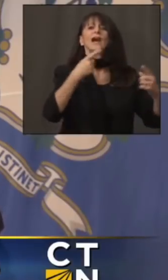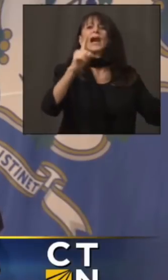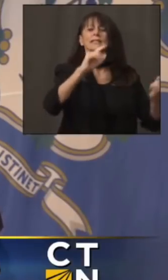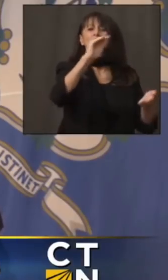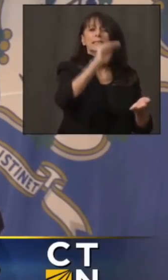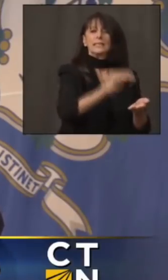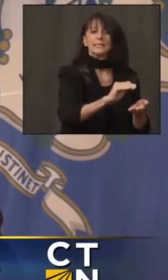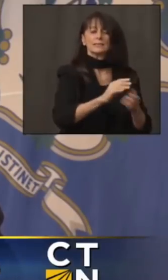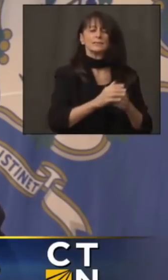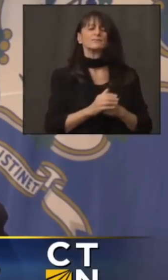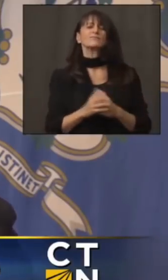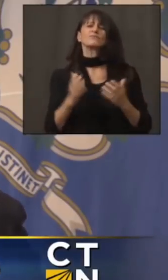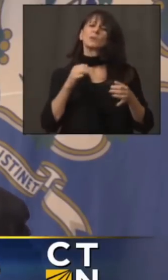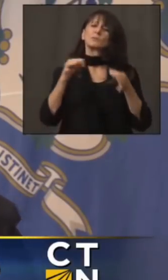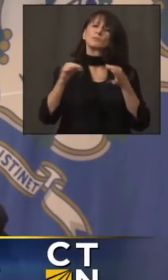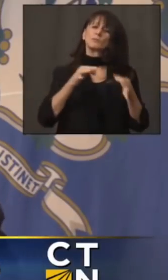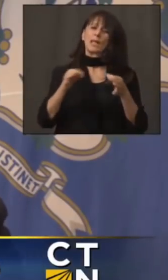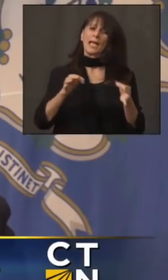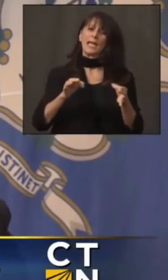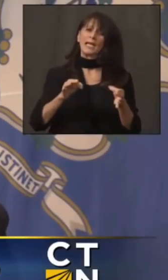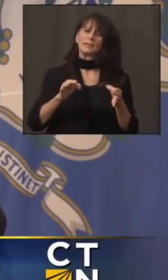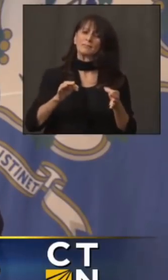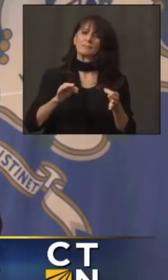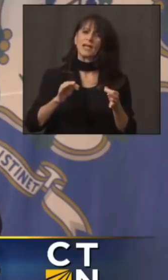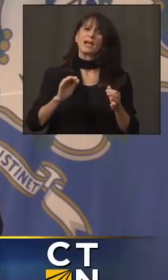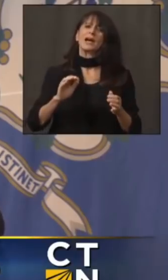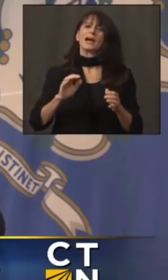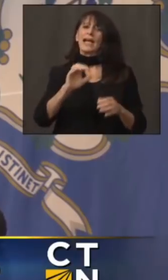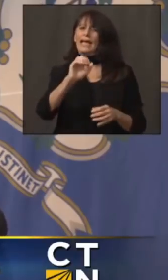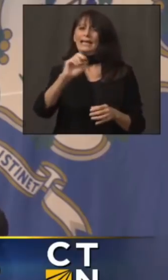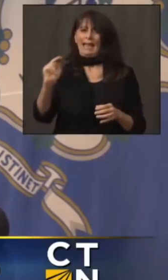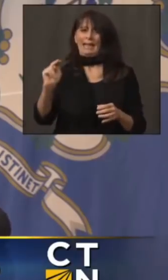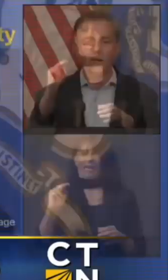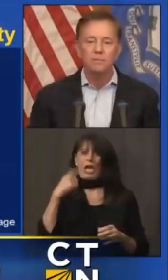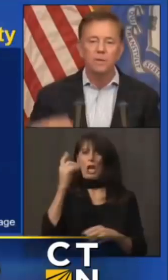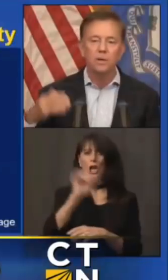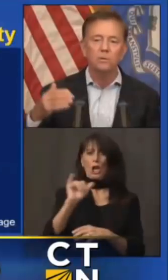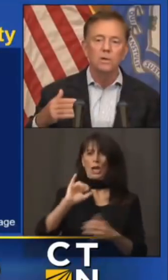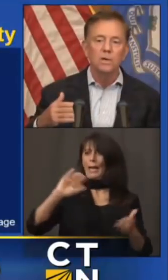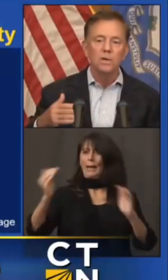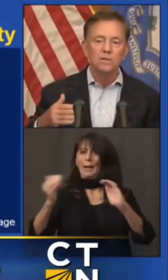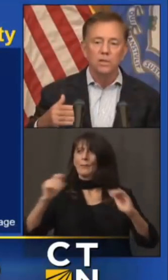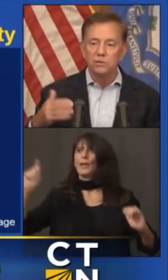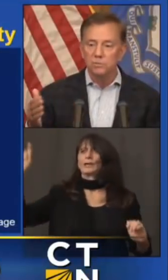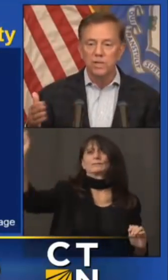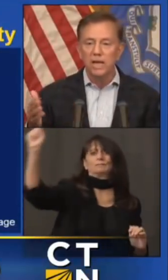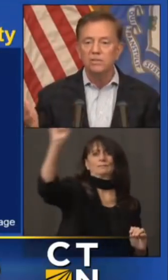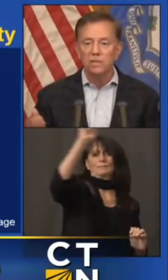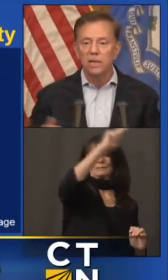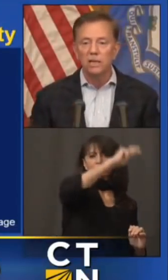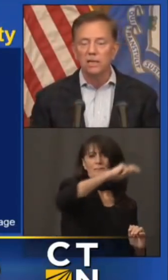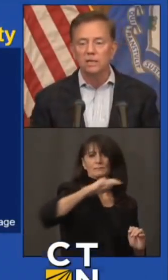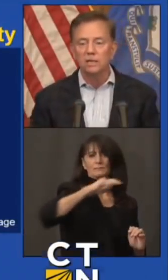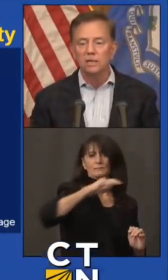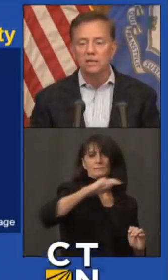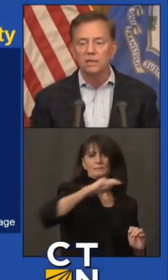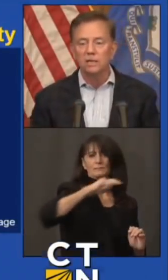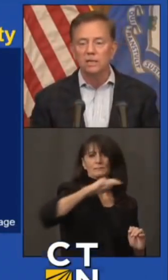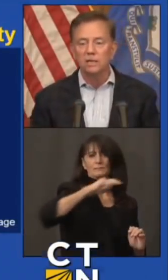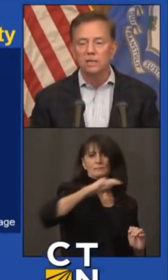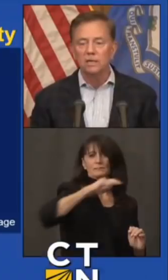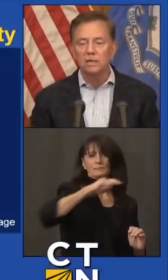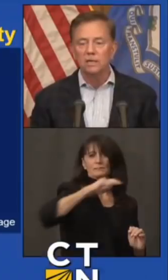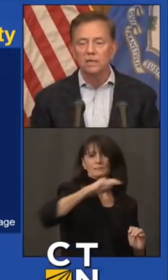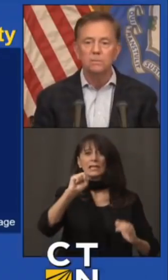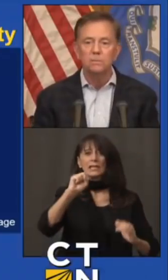little perspective on where we stand. I appreciate this. There's some states like South